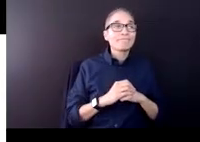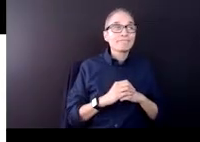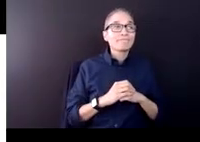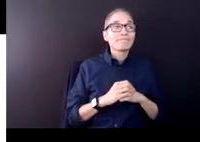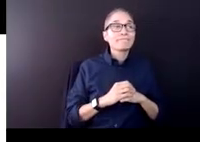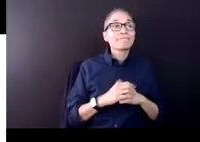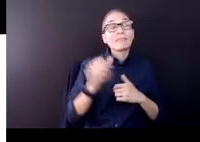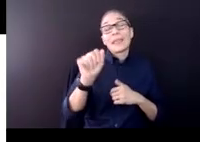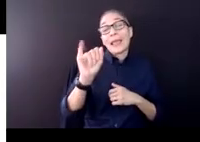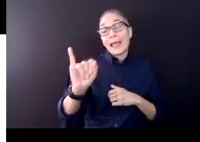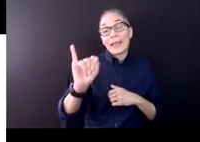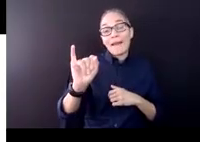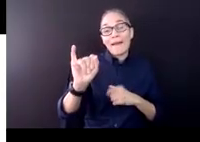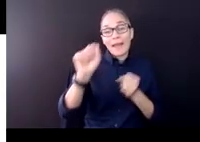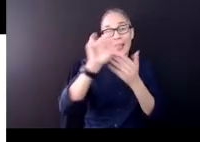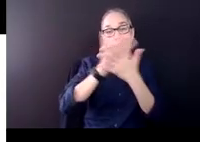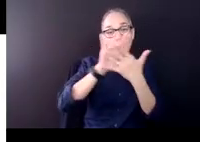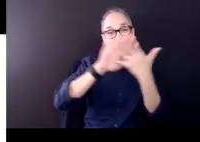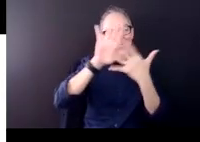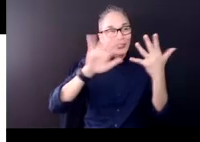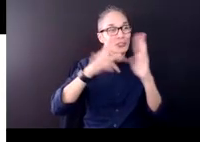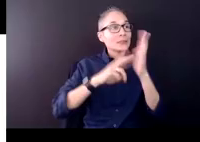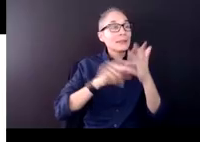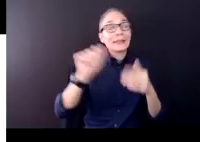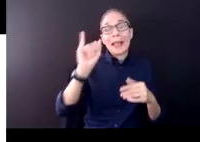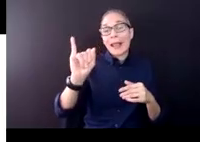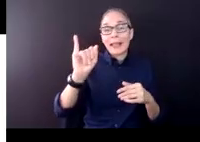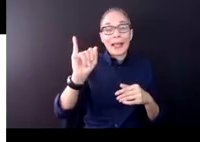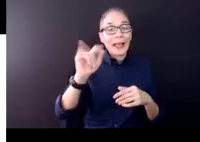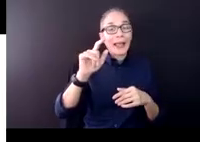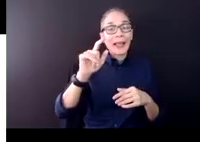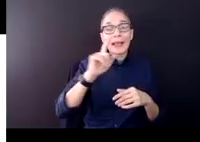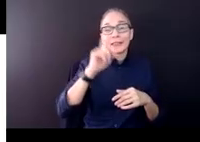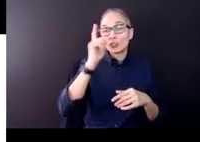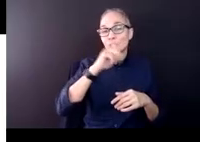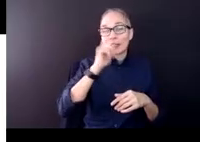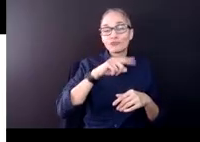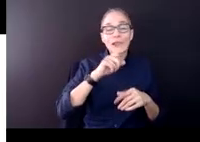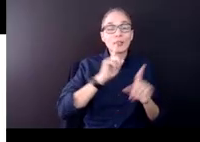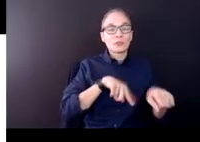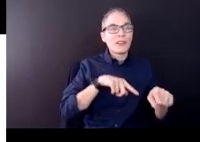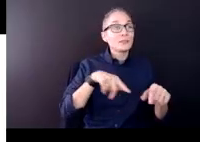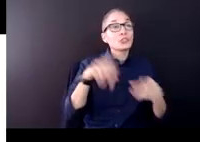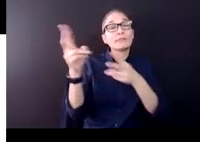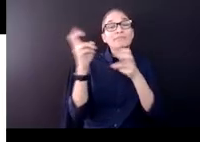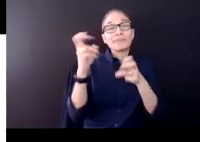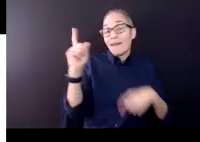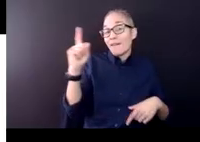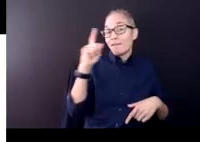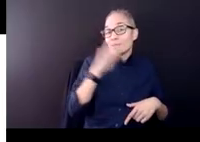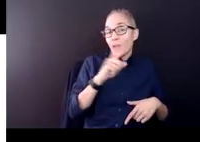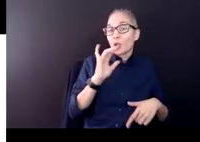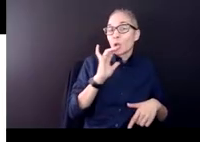So AI hallucinations refer to AI-generated responses that contain false or misleading information